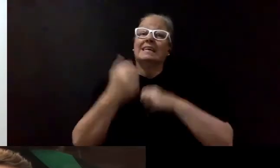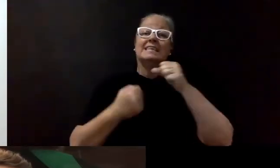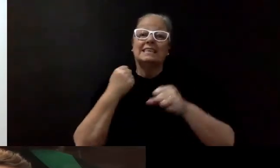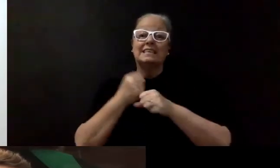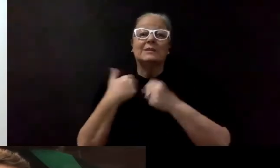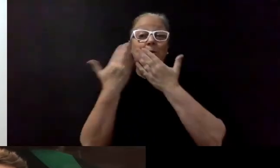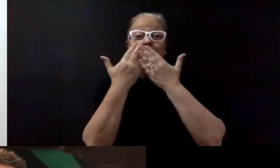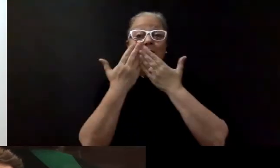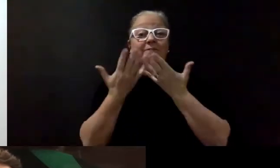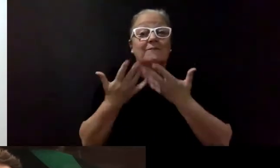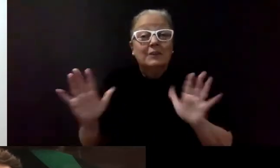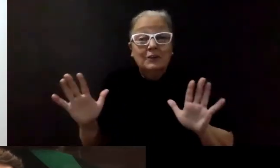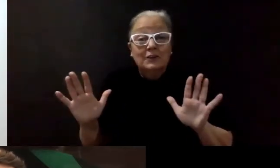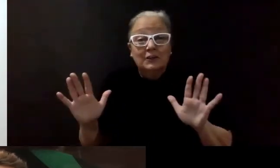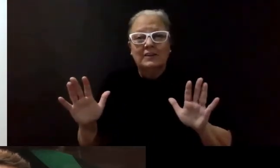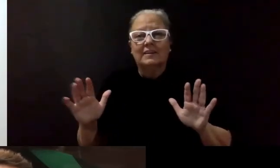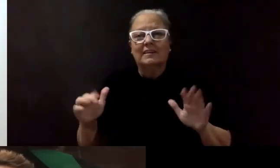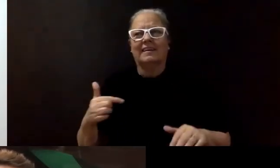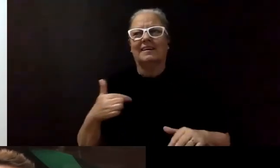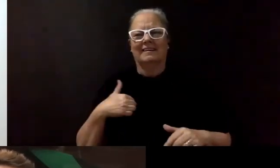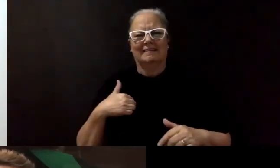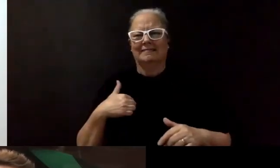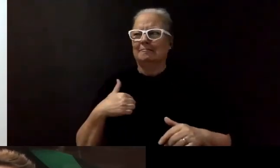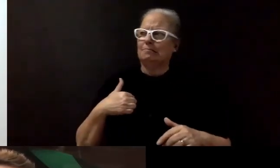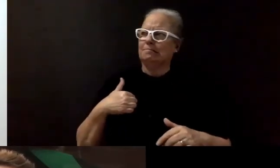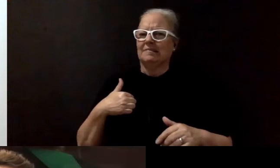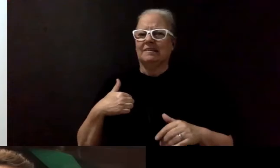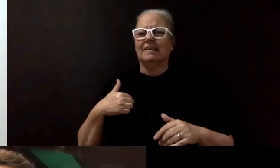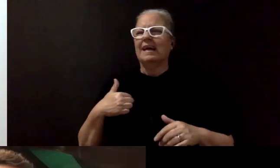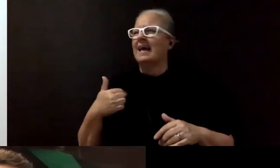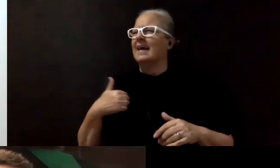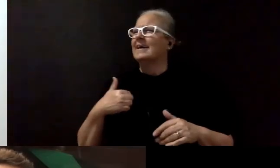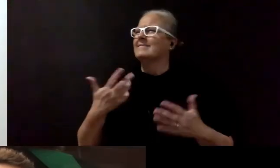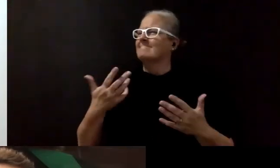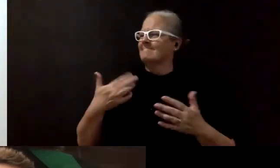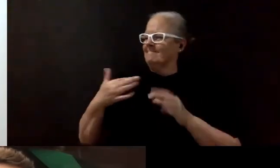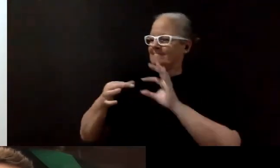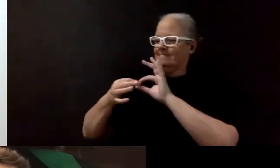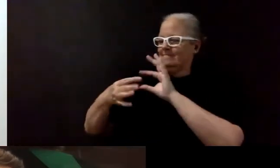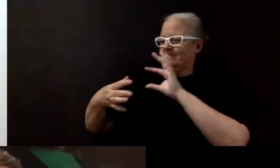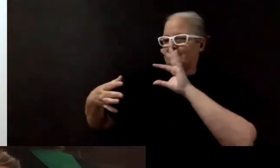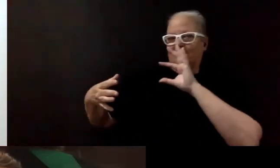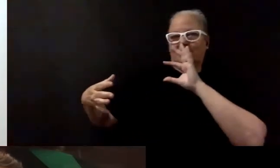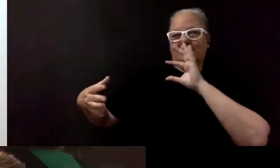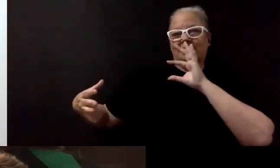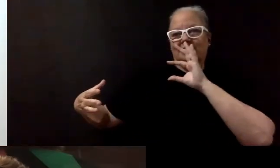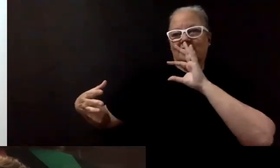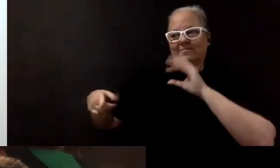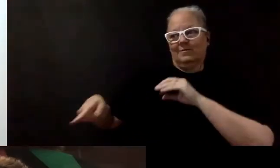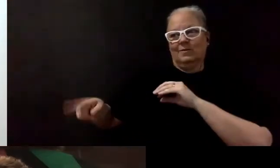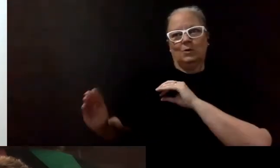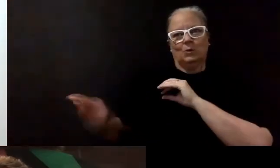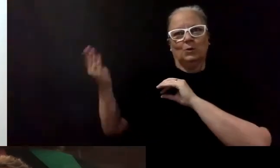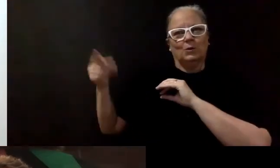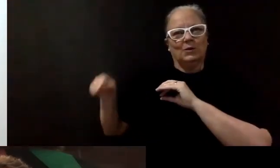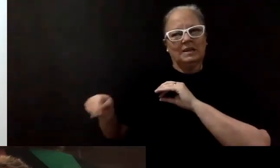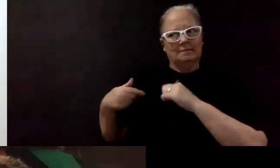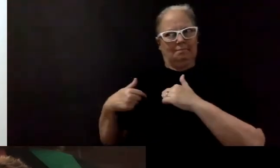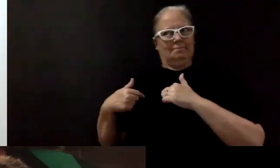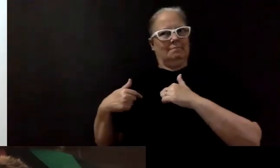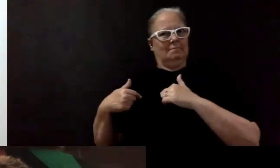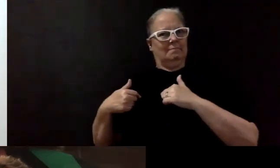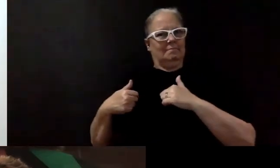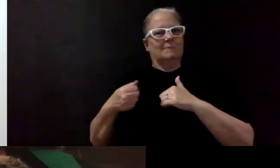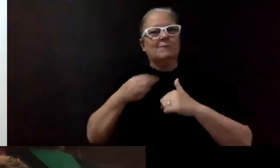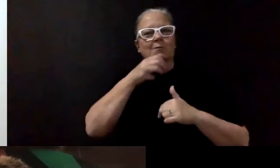already being separated from where the youth voice is at. So it's really, really important for us